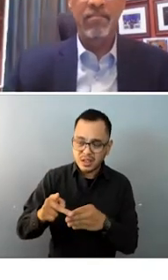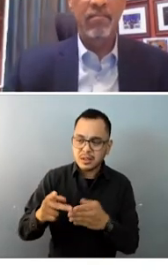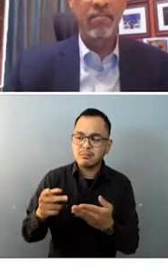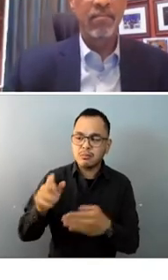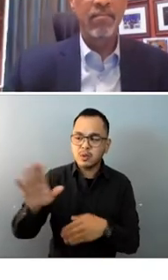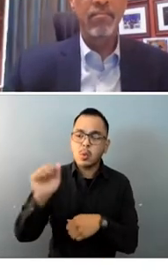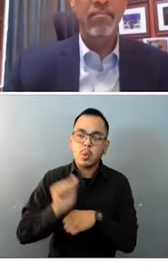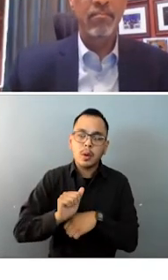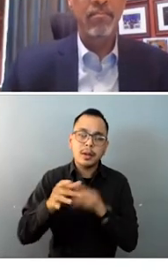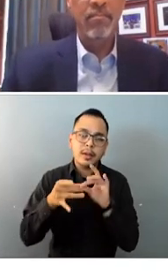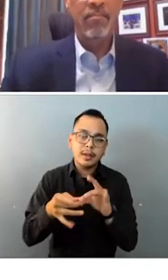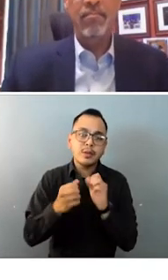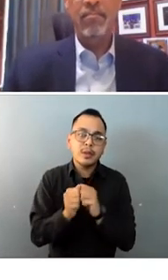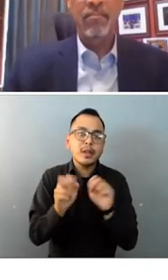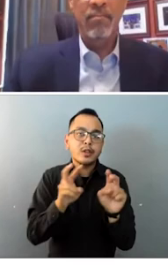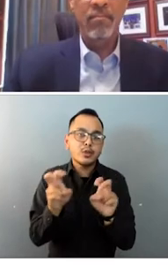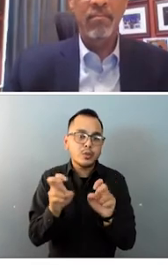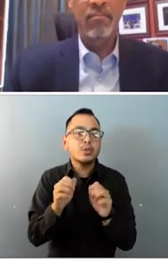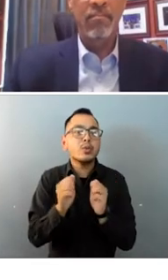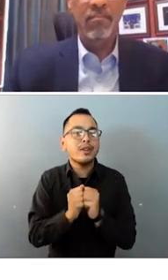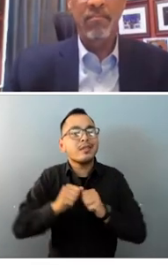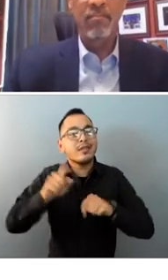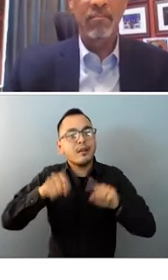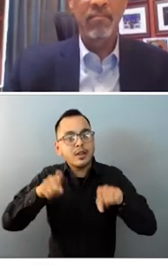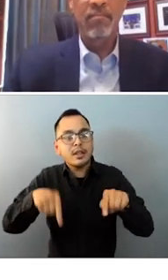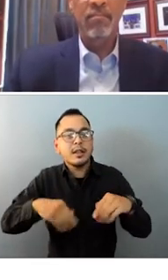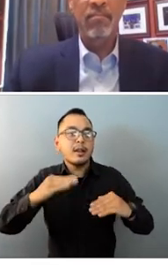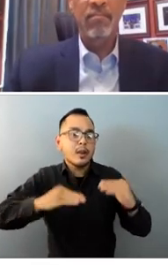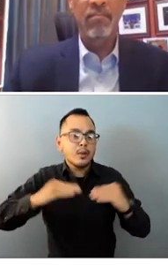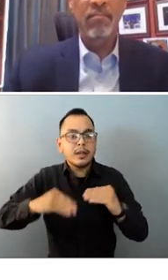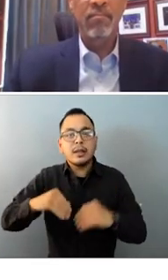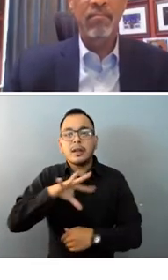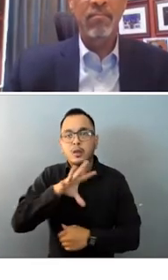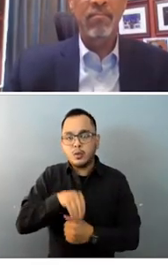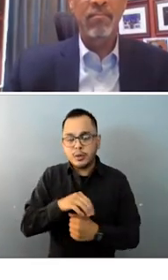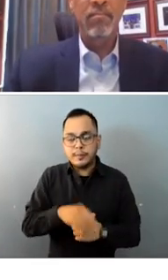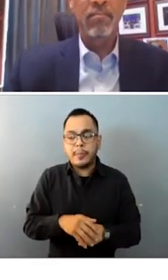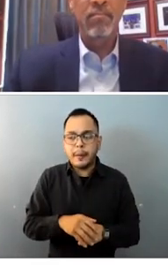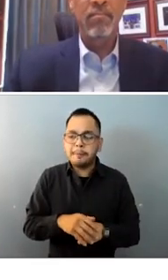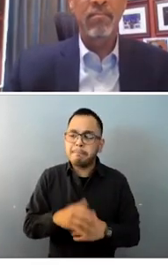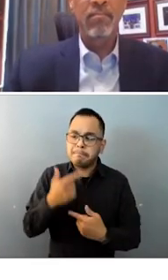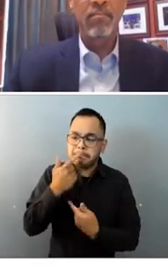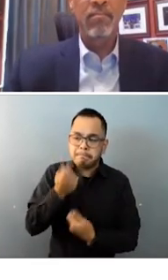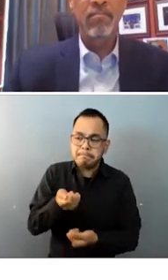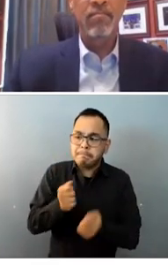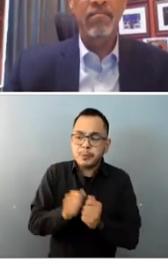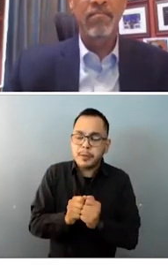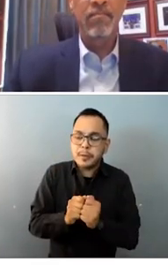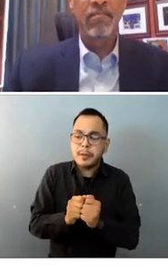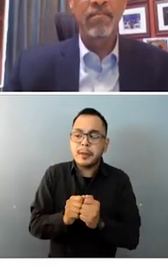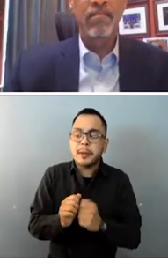professionally, your work is connected to these issues of diversity, equity, and inclusion. I'm interested in